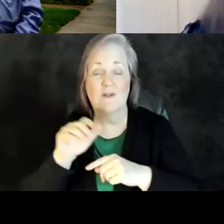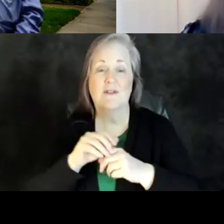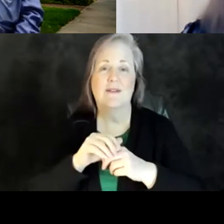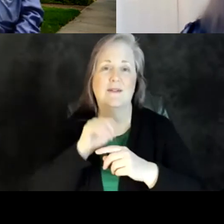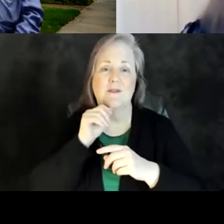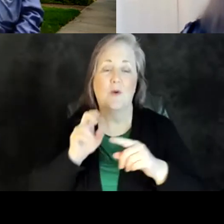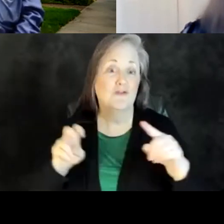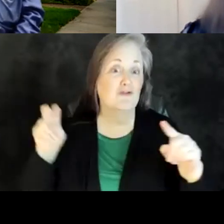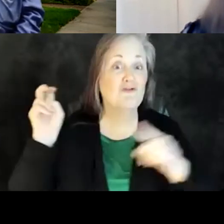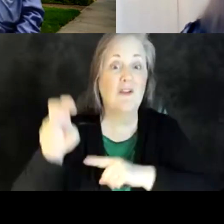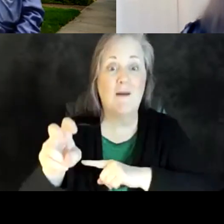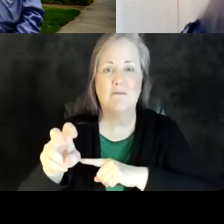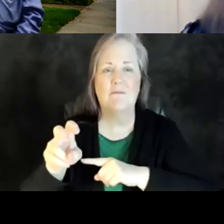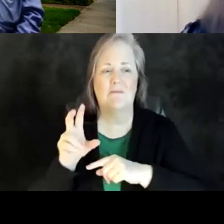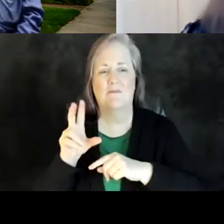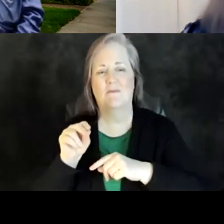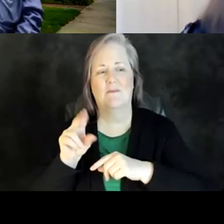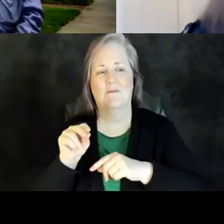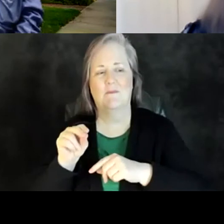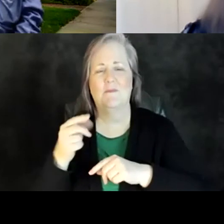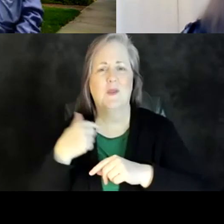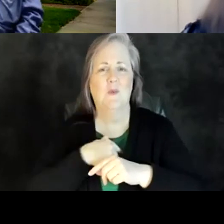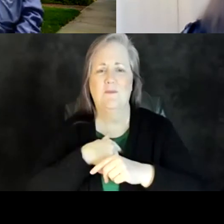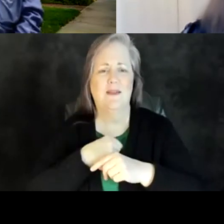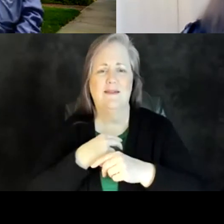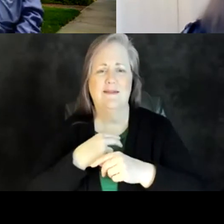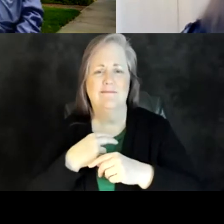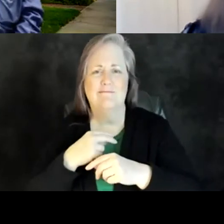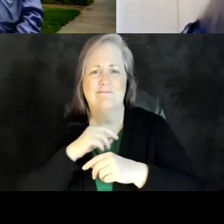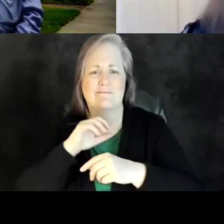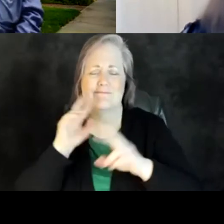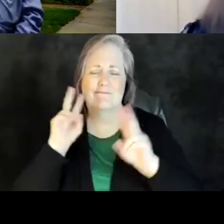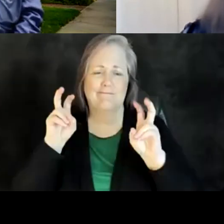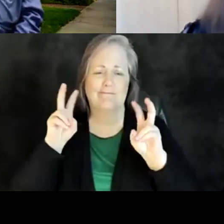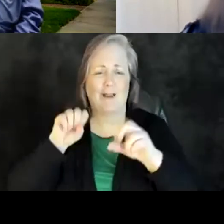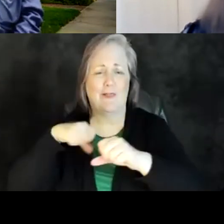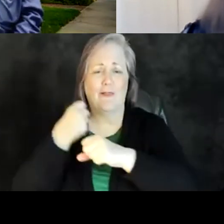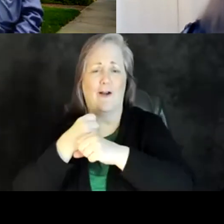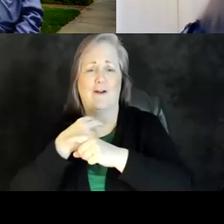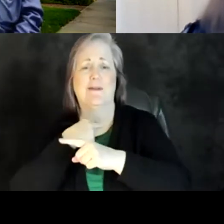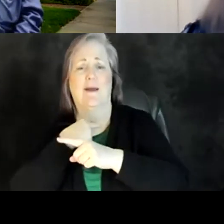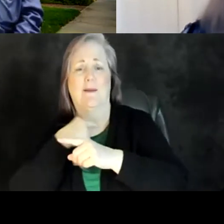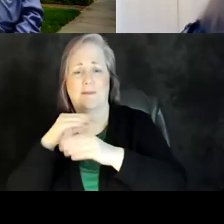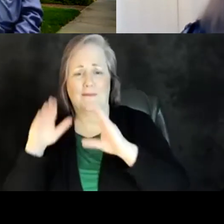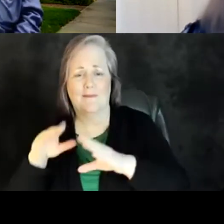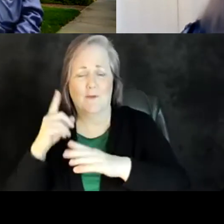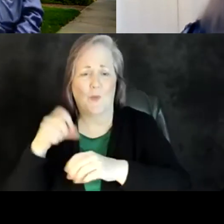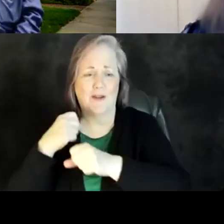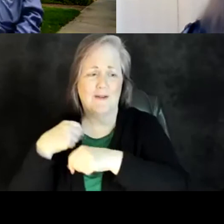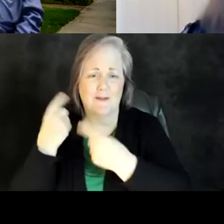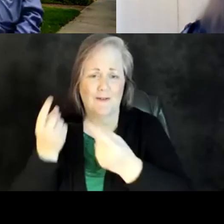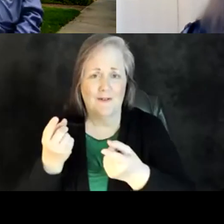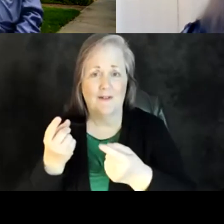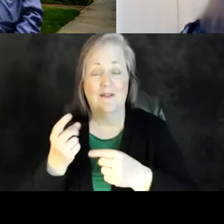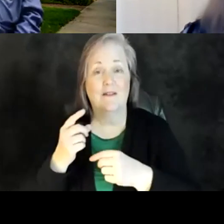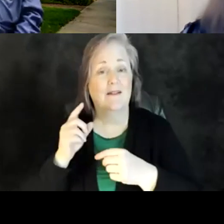jump the gun, right? We've been locked up for a year. I said this the last time we were on. Our